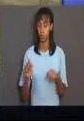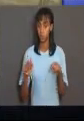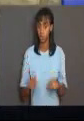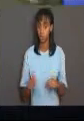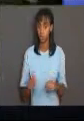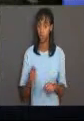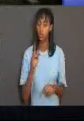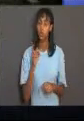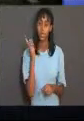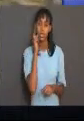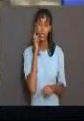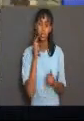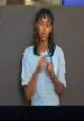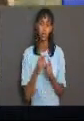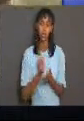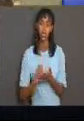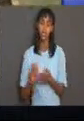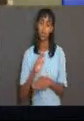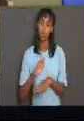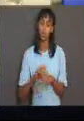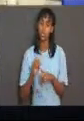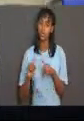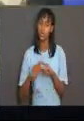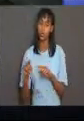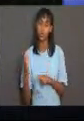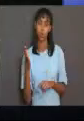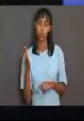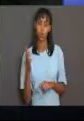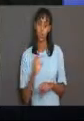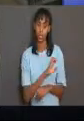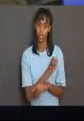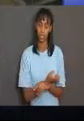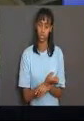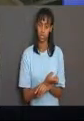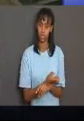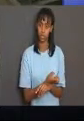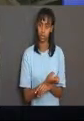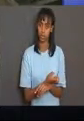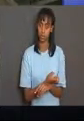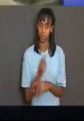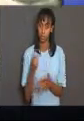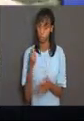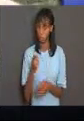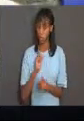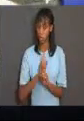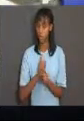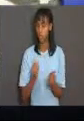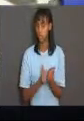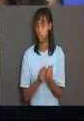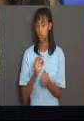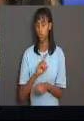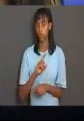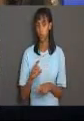Today, you listened to a lecture on the different forms of energy. You answered a series